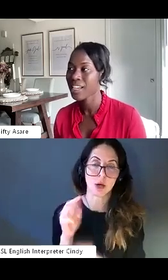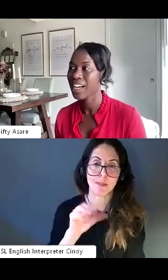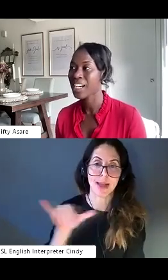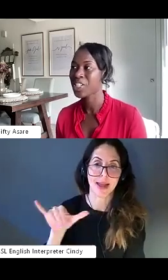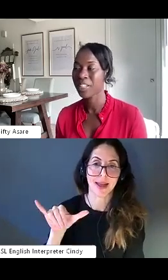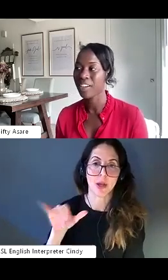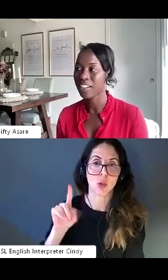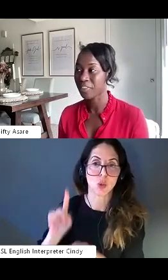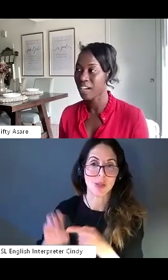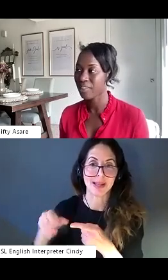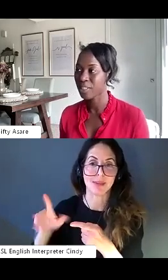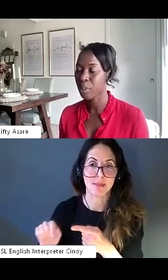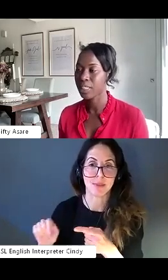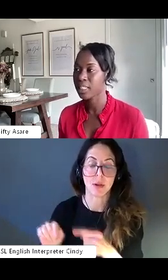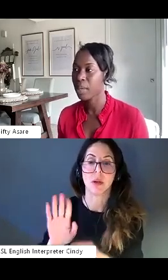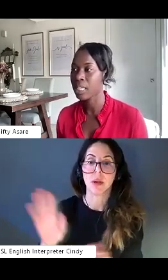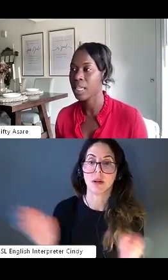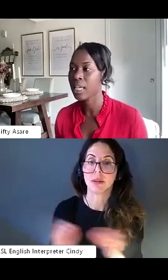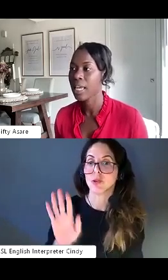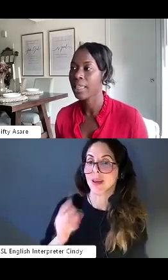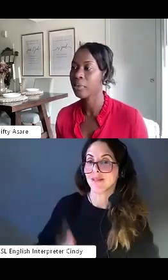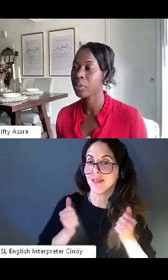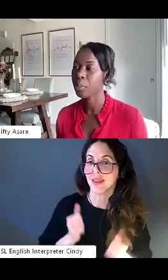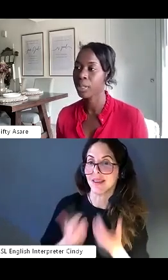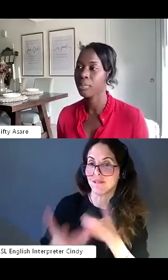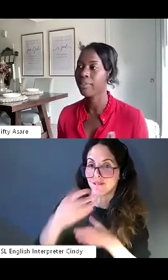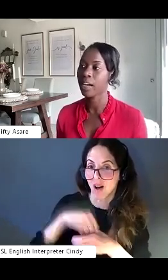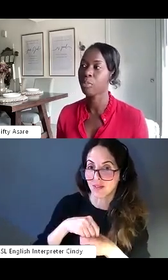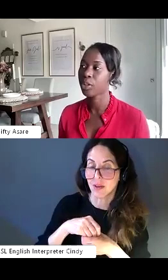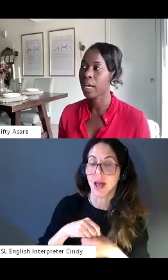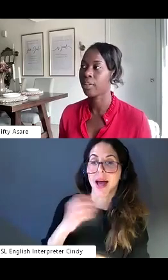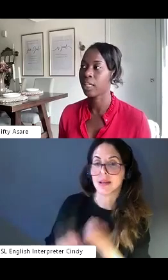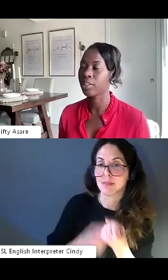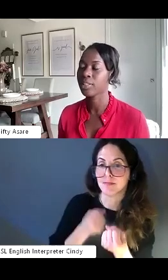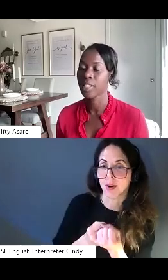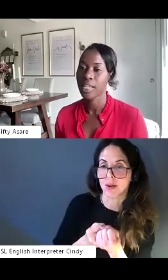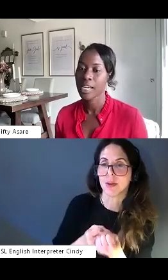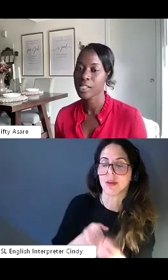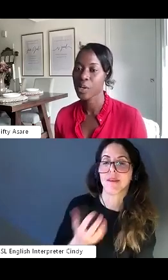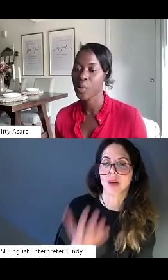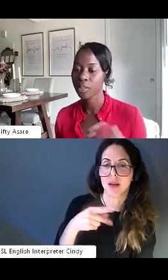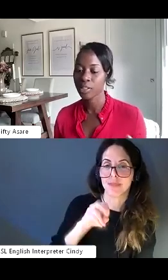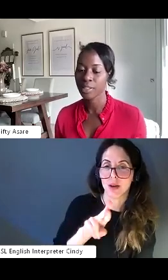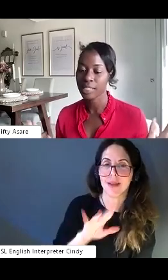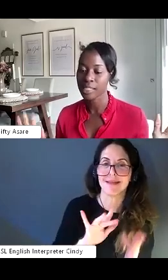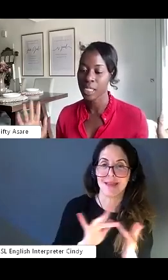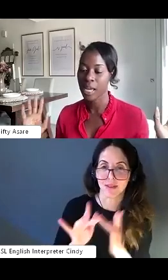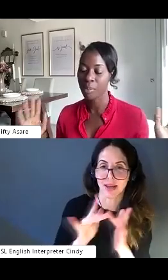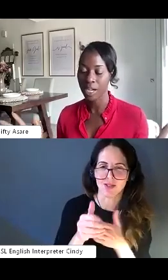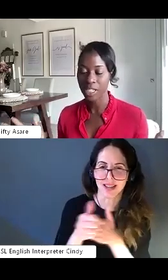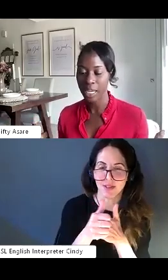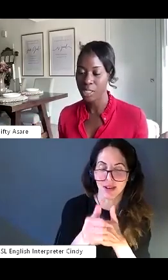September. 25 survivors participated, and they were supported by 5 peer navigators. And so all in all,